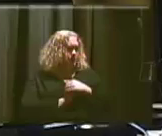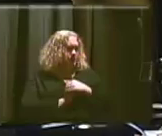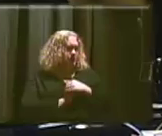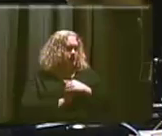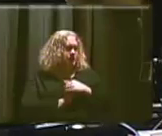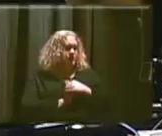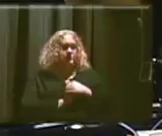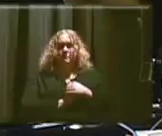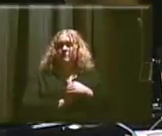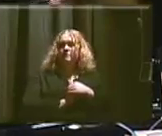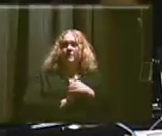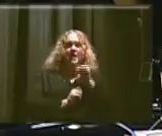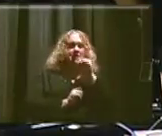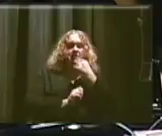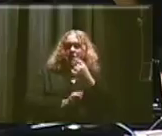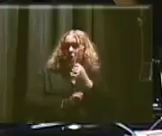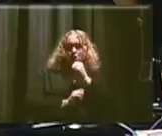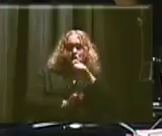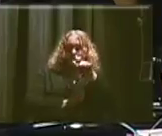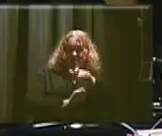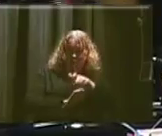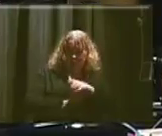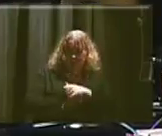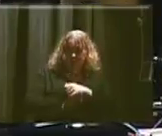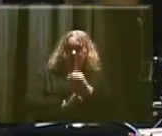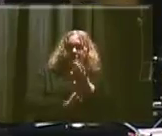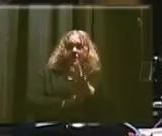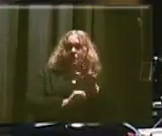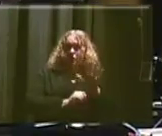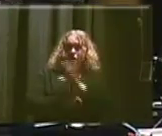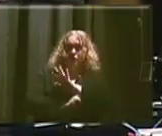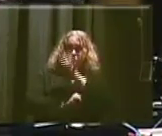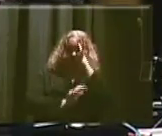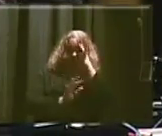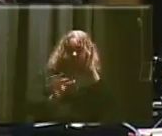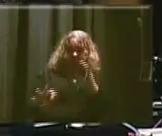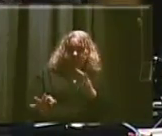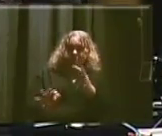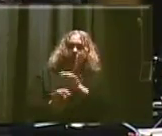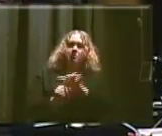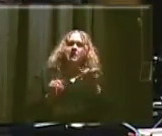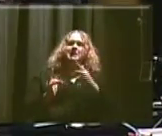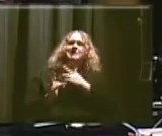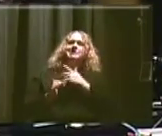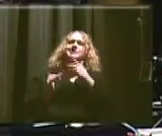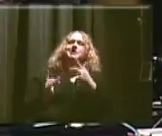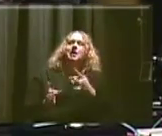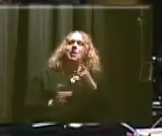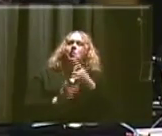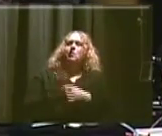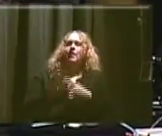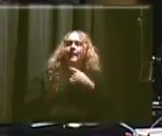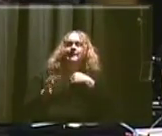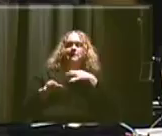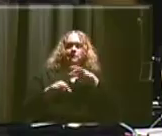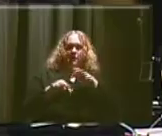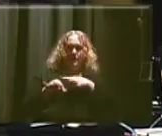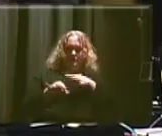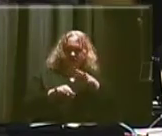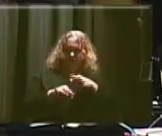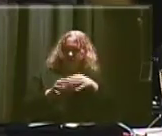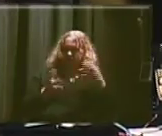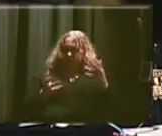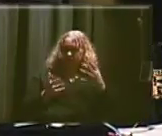didn't need one. That's your choice to make. But that typically, what I explained was that